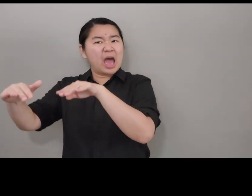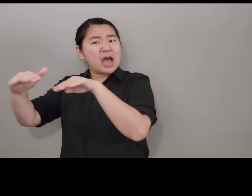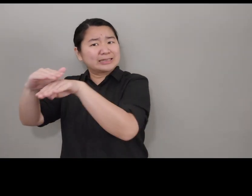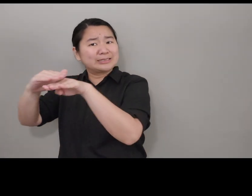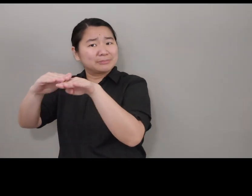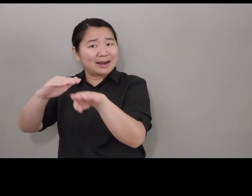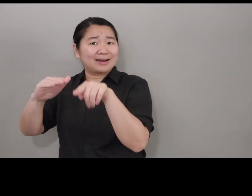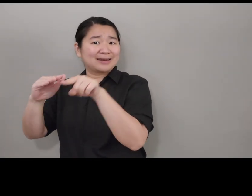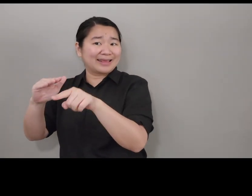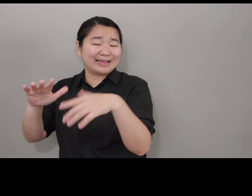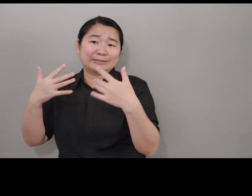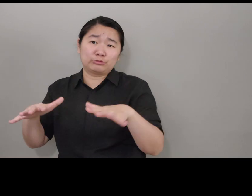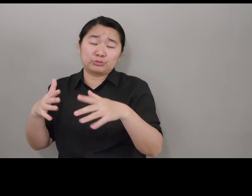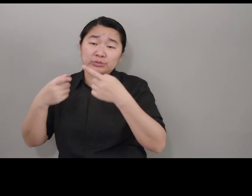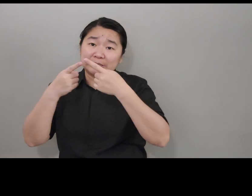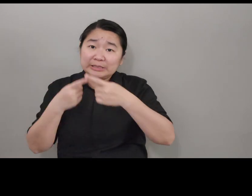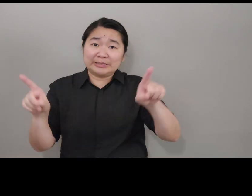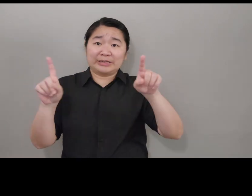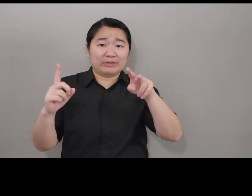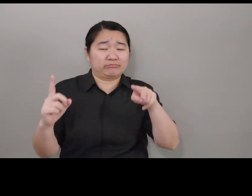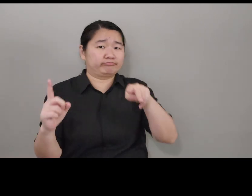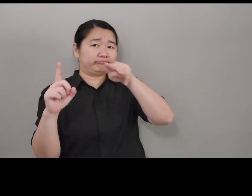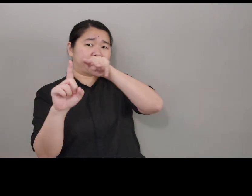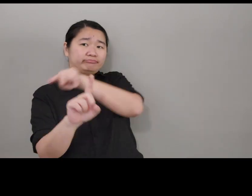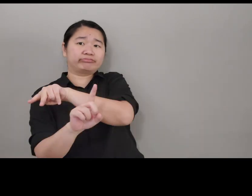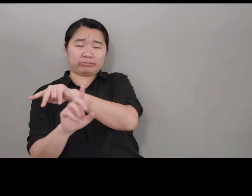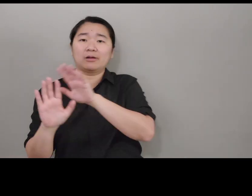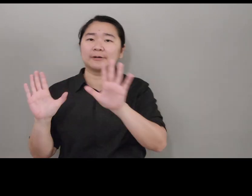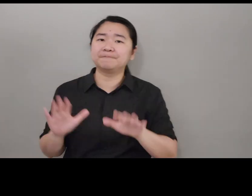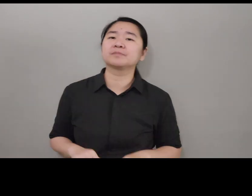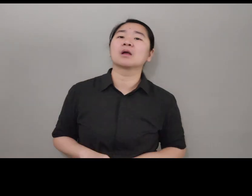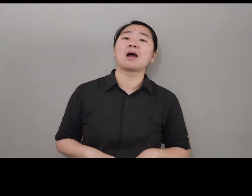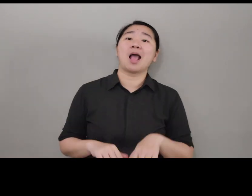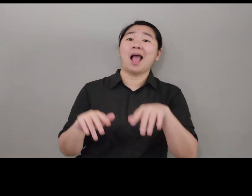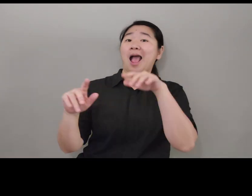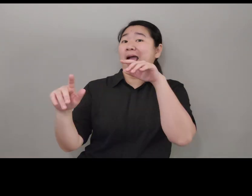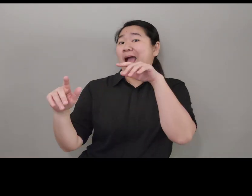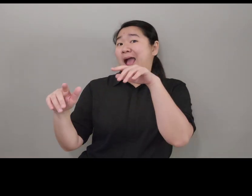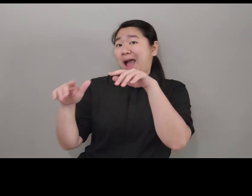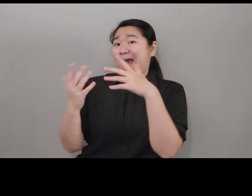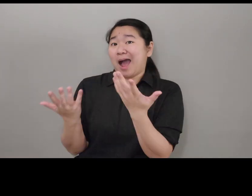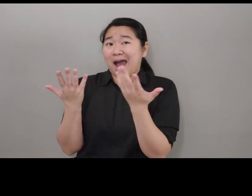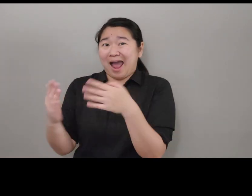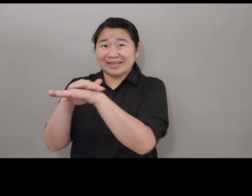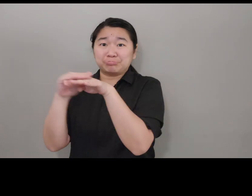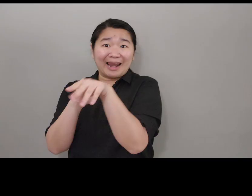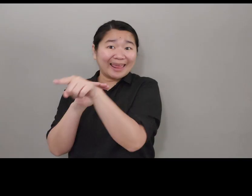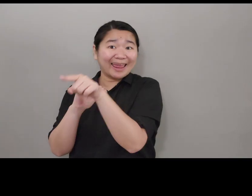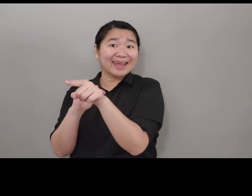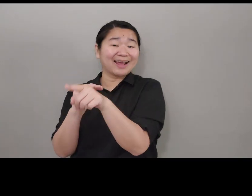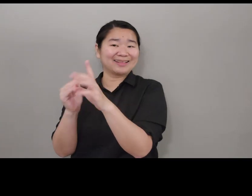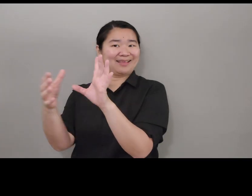a very different lens. We've started to see very early on that automation was something that a lot of